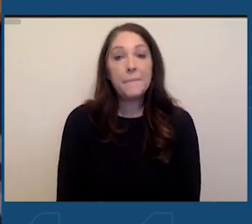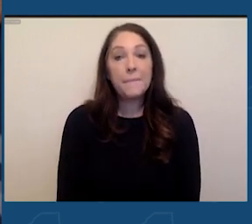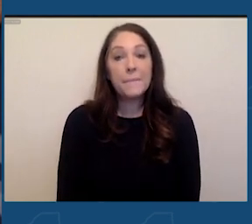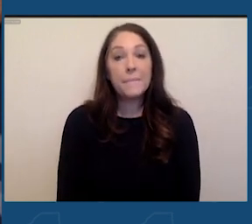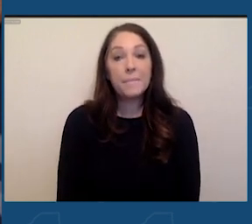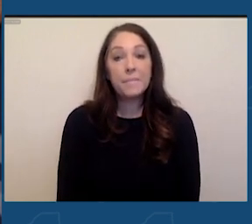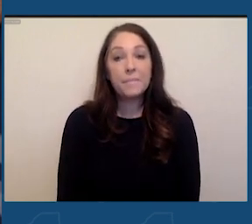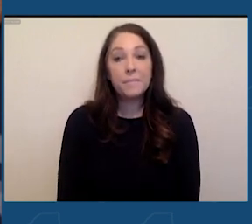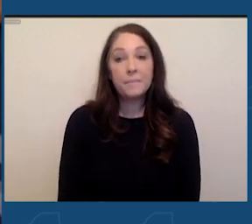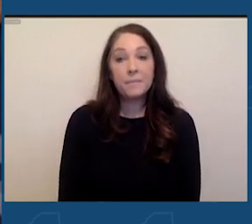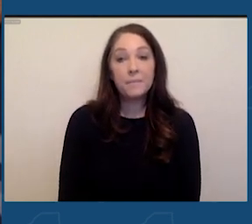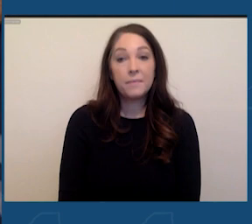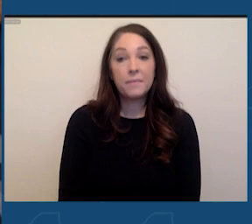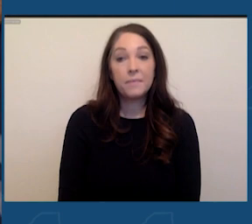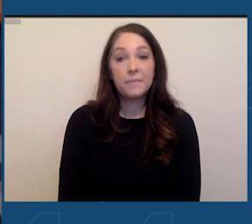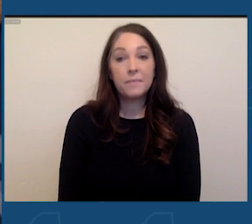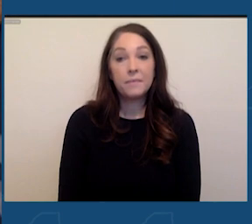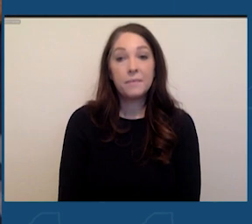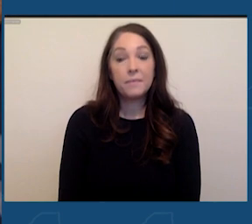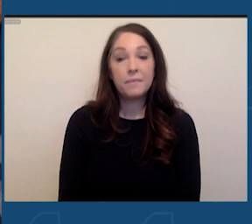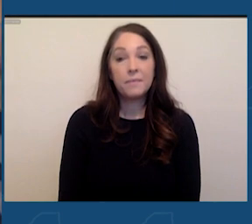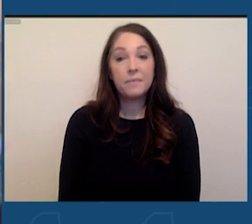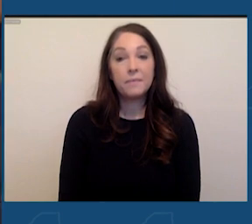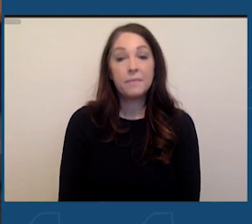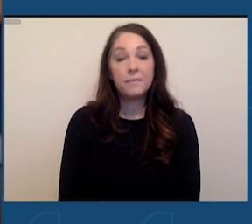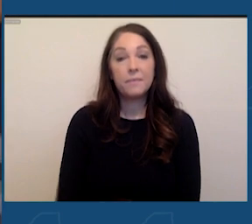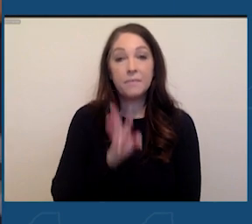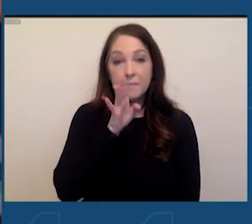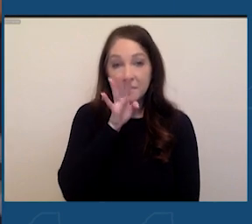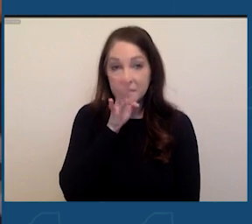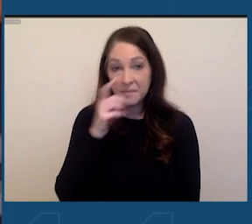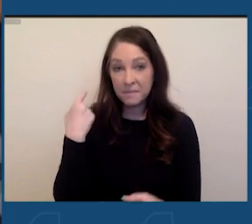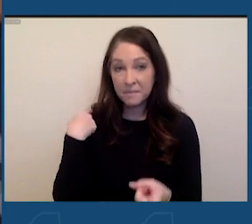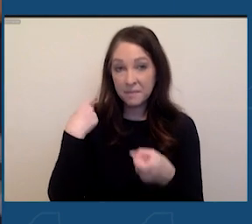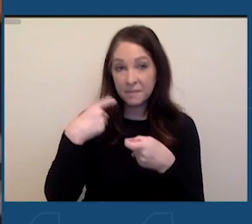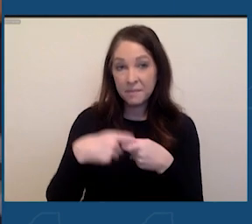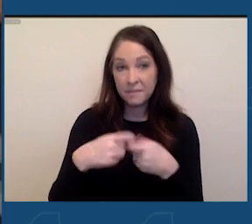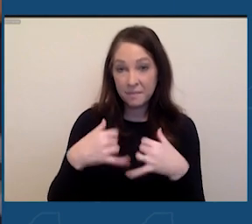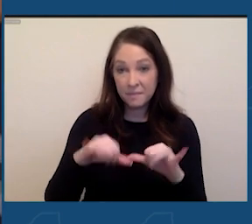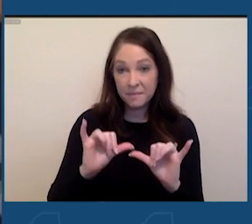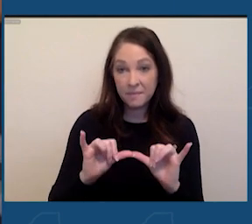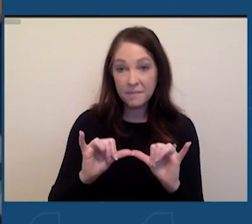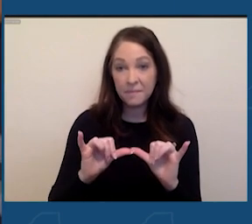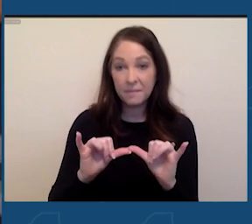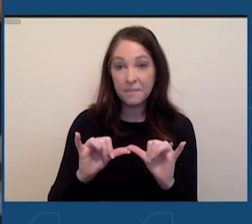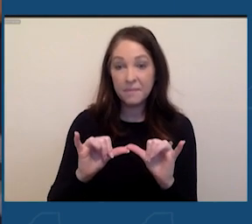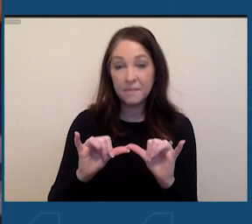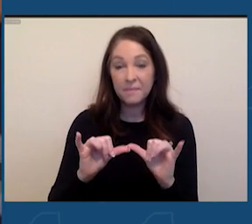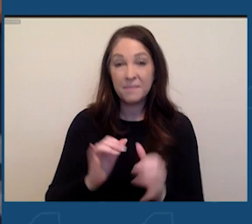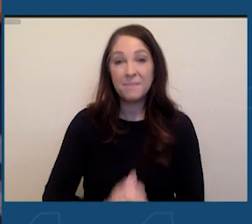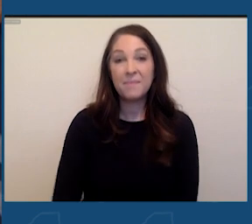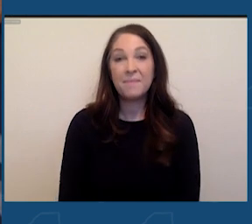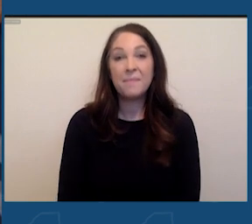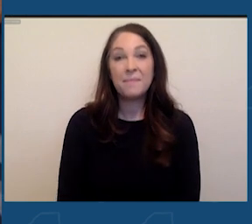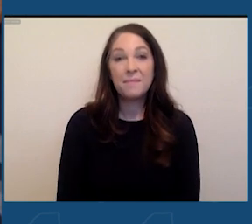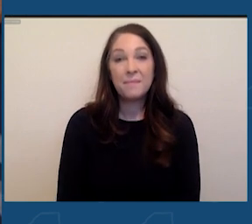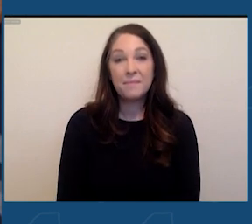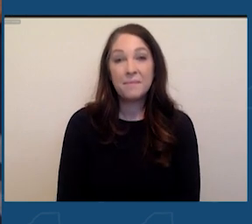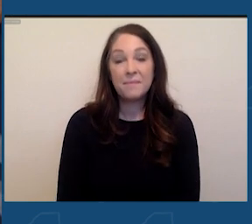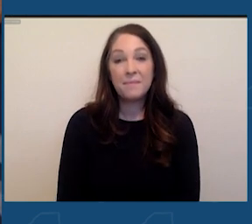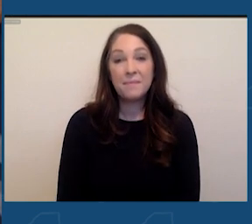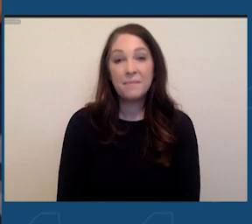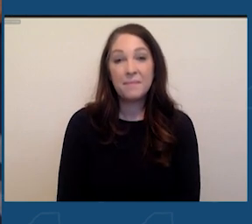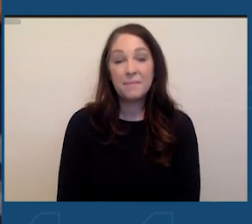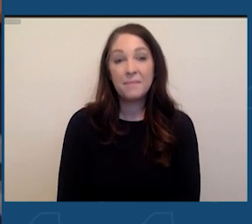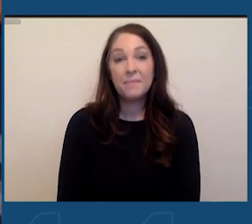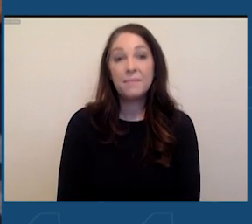y se tiene que enfrentar a Mayagüez. en la Serie del Caribe. Yo no me voy a meter en